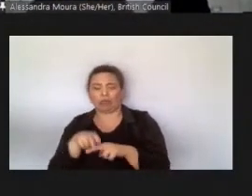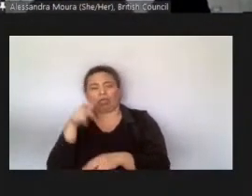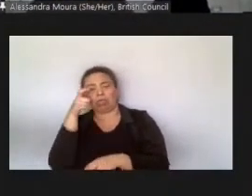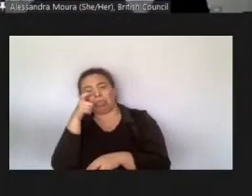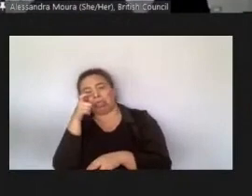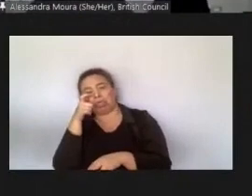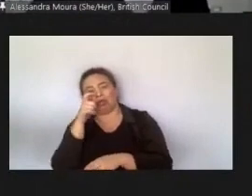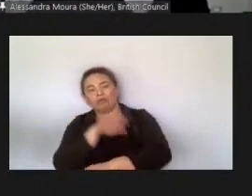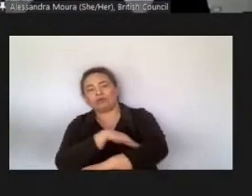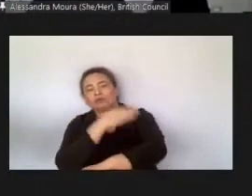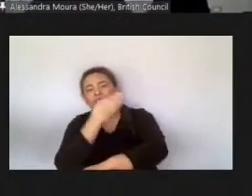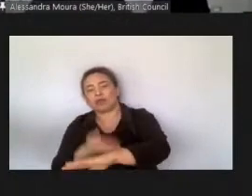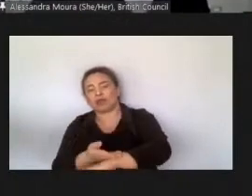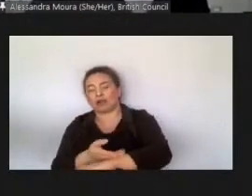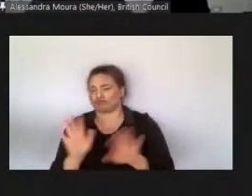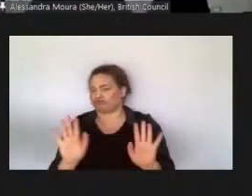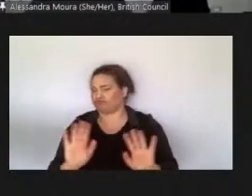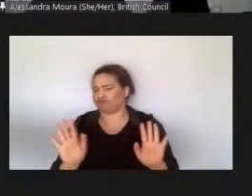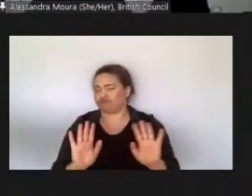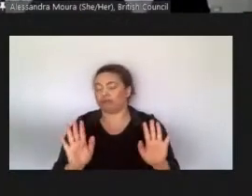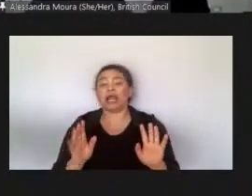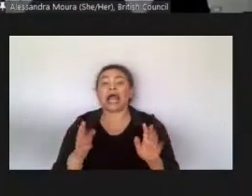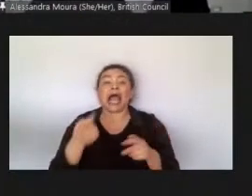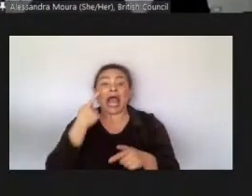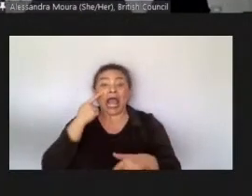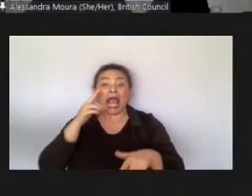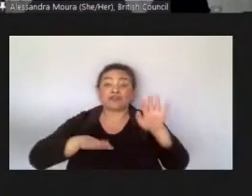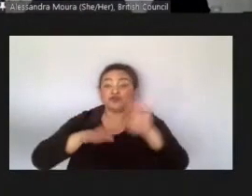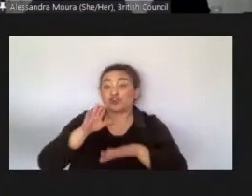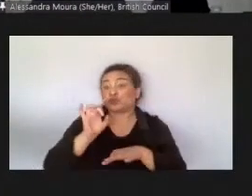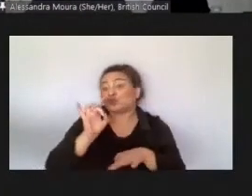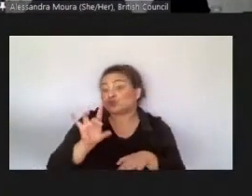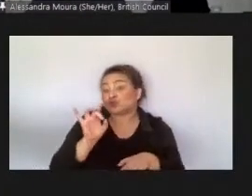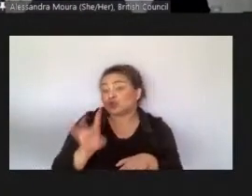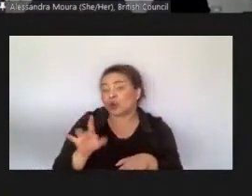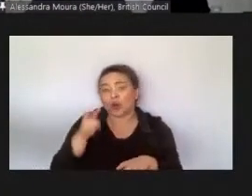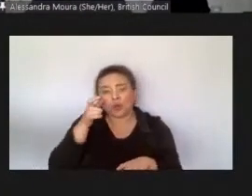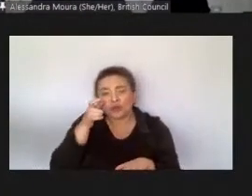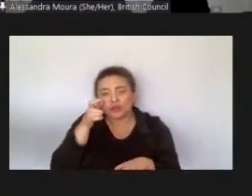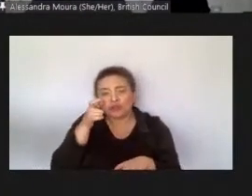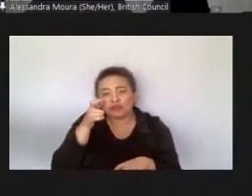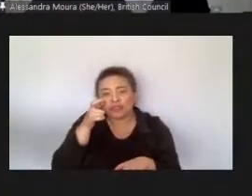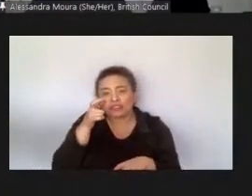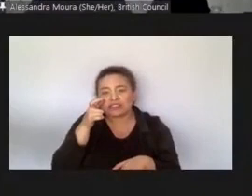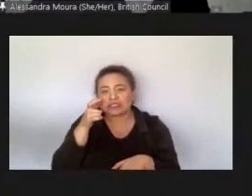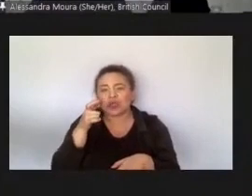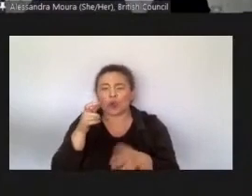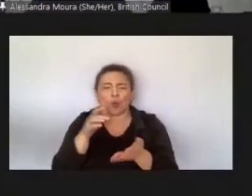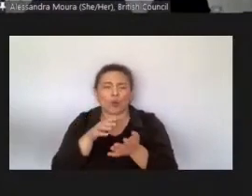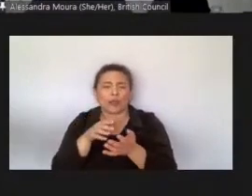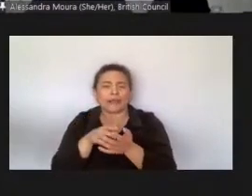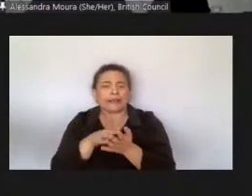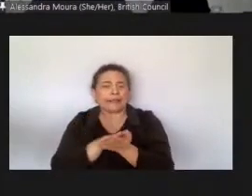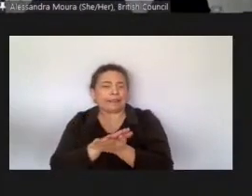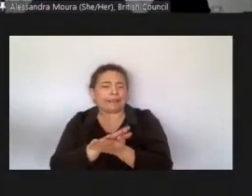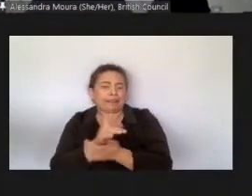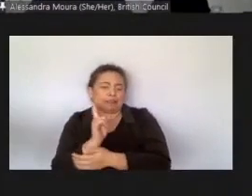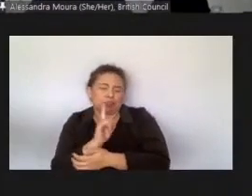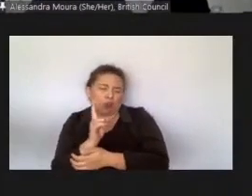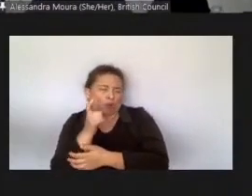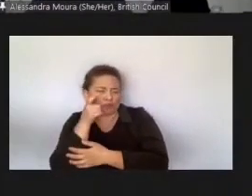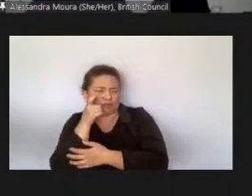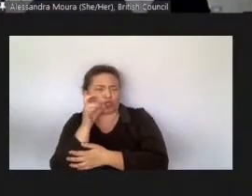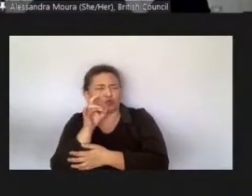sometimes it's called an unobserved observation. So in other words, it's a curious thing because normally you would think